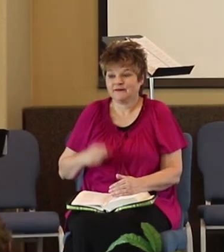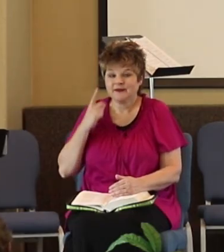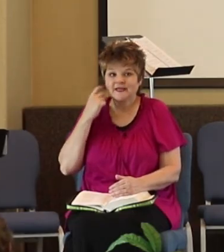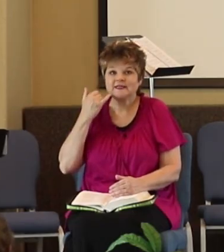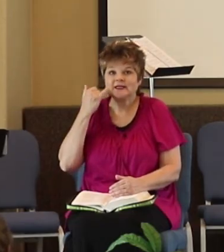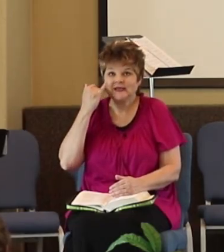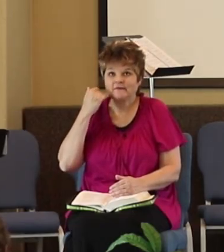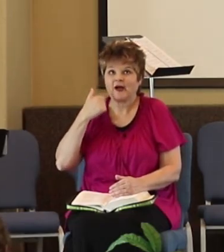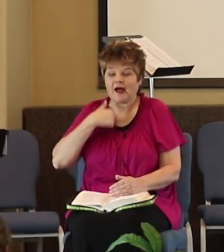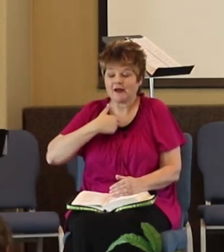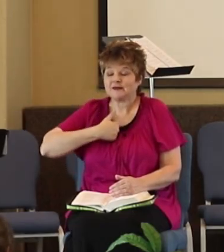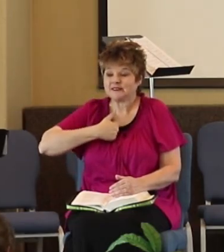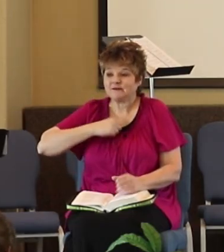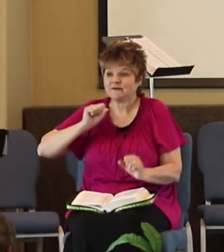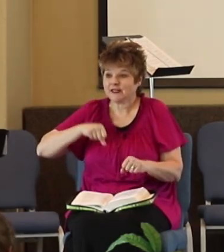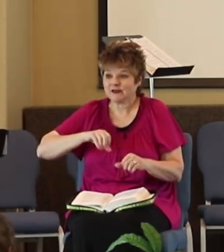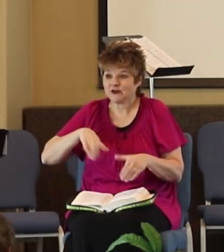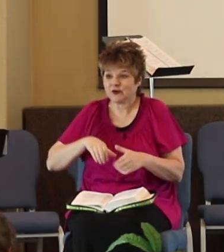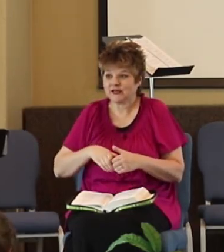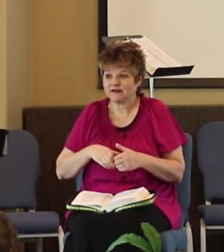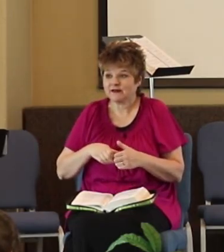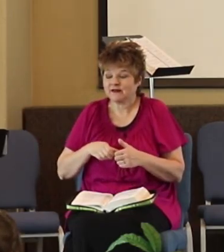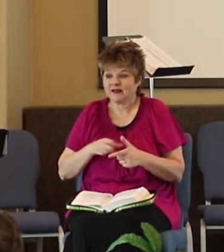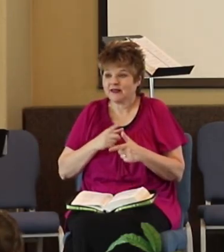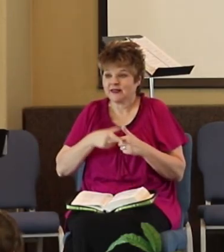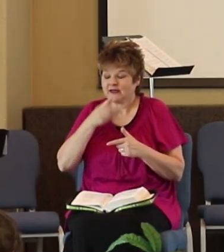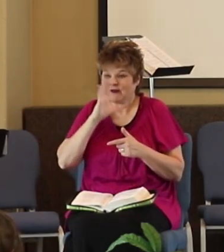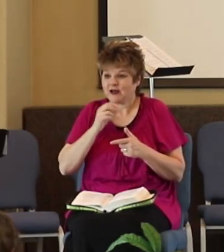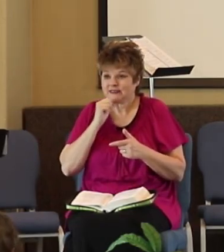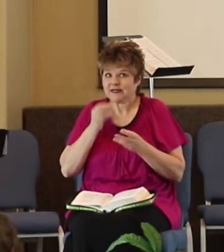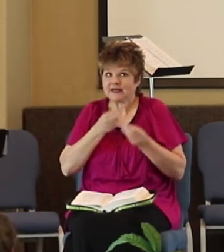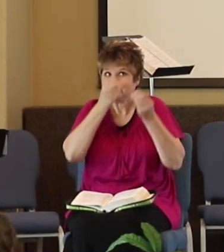Because if I can do it, then God doesn't get the glory.